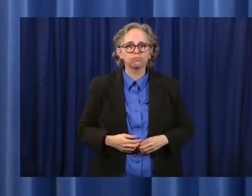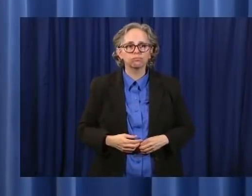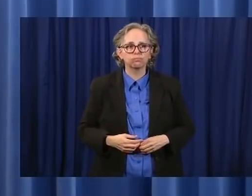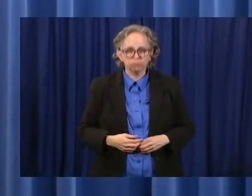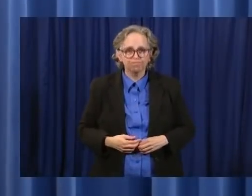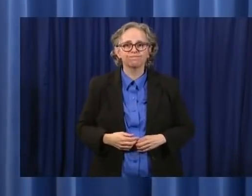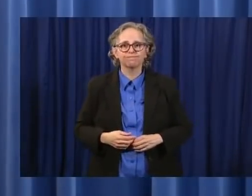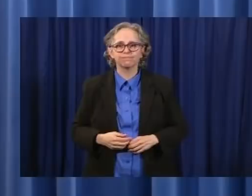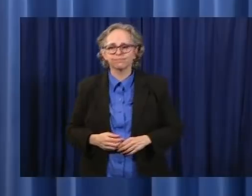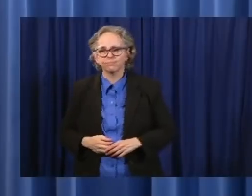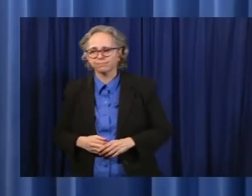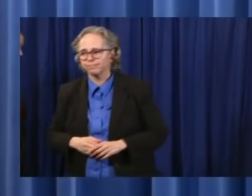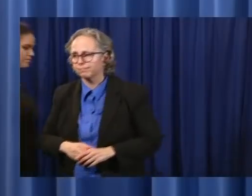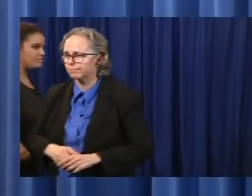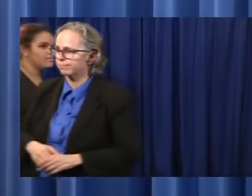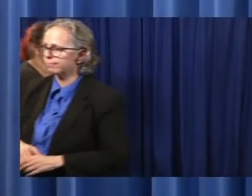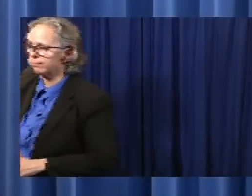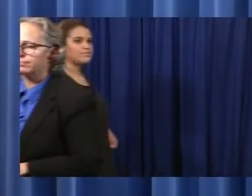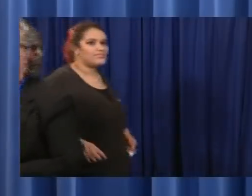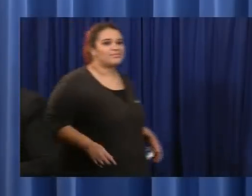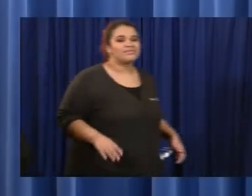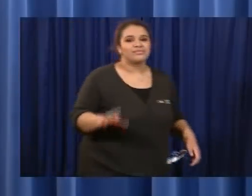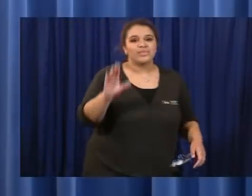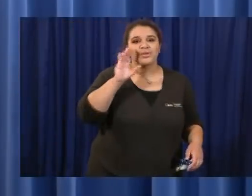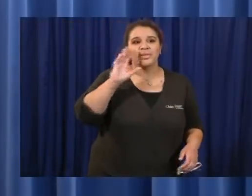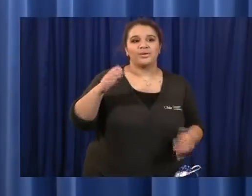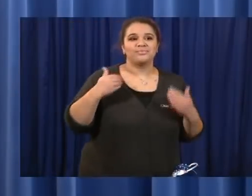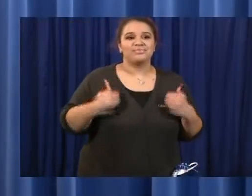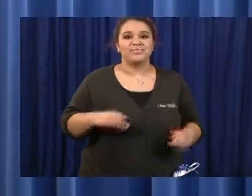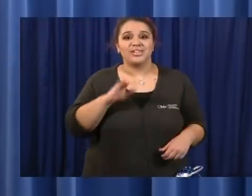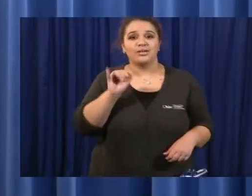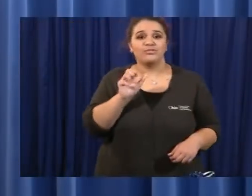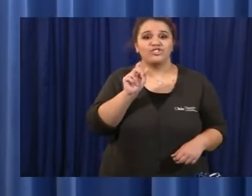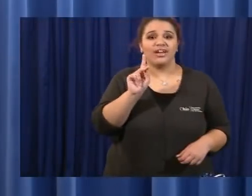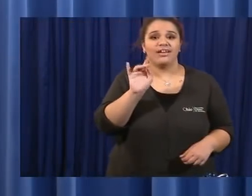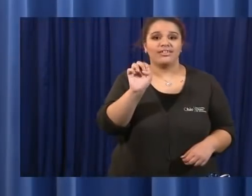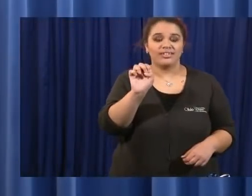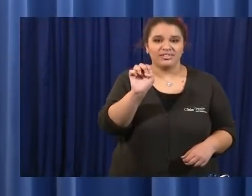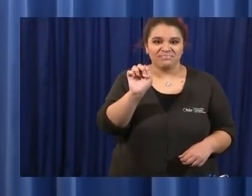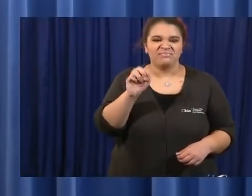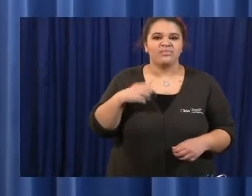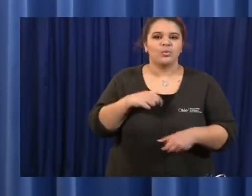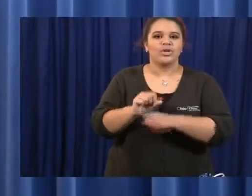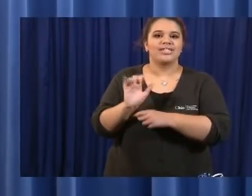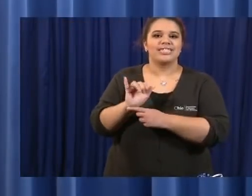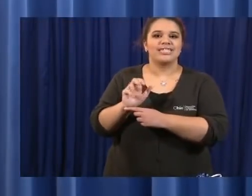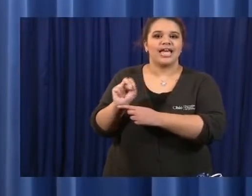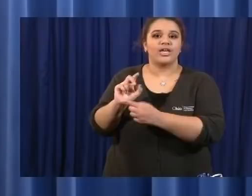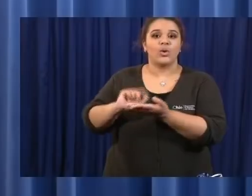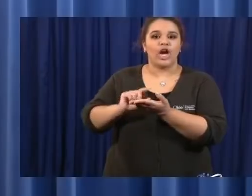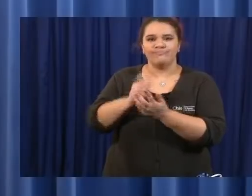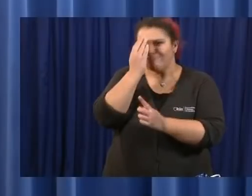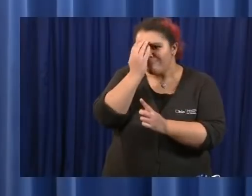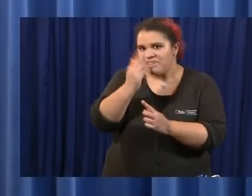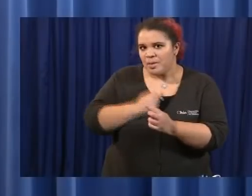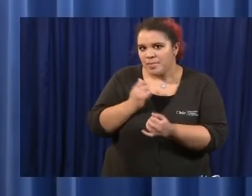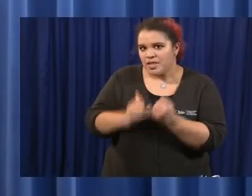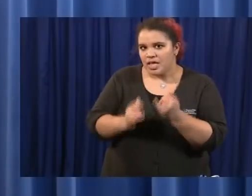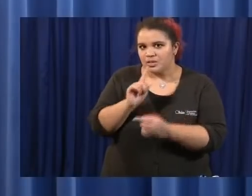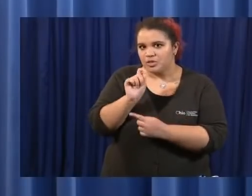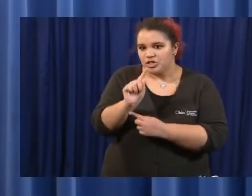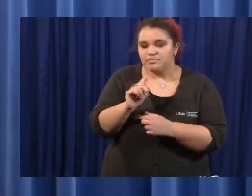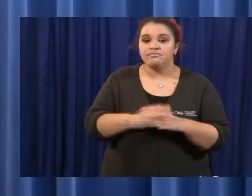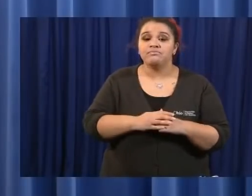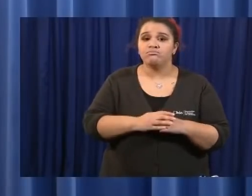This is Jackie Borchert from the Cincinnati Enquirer, and I'm your last question today. I've heard from several small business owners who have looked at the guidelines you put out